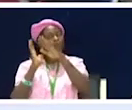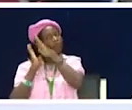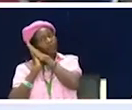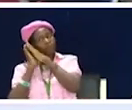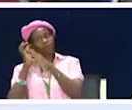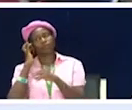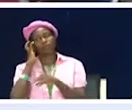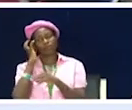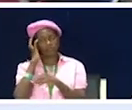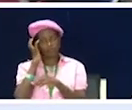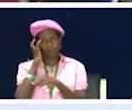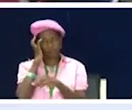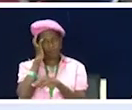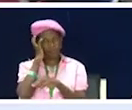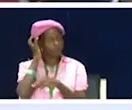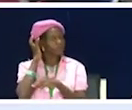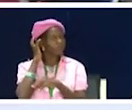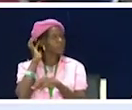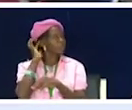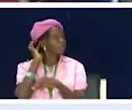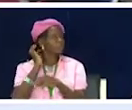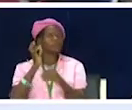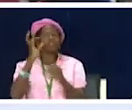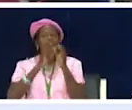Now, if you want,